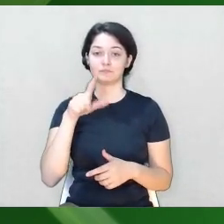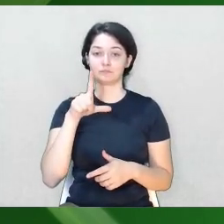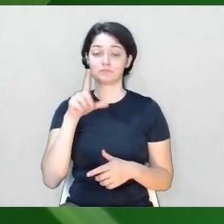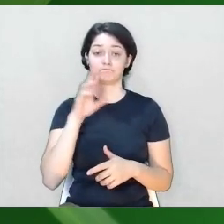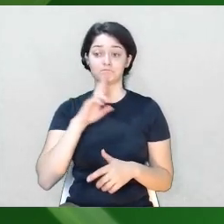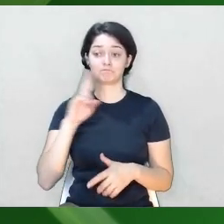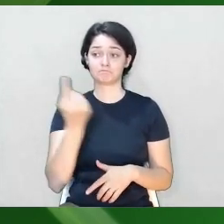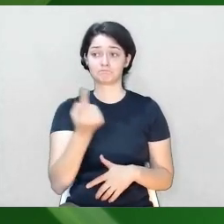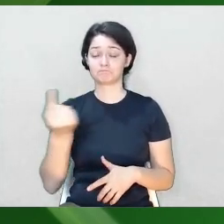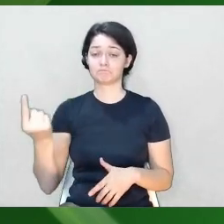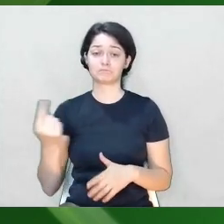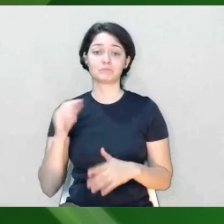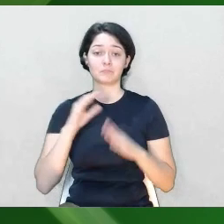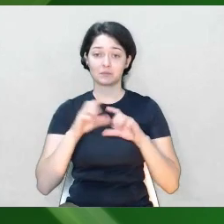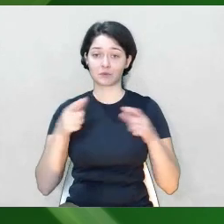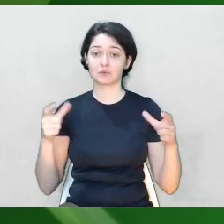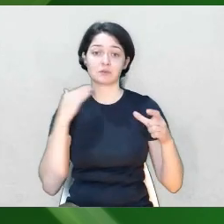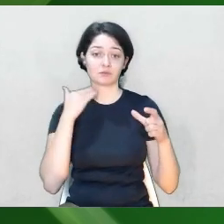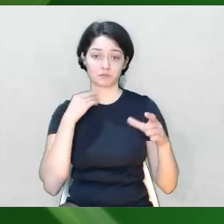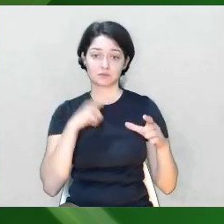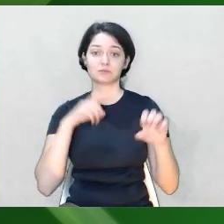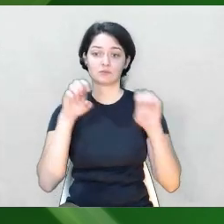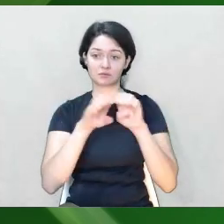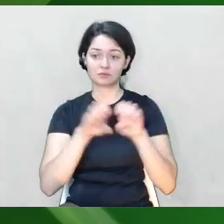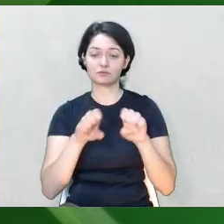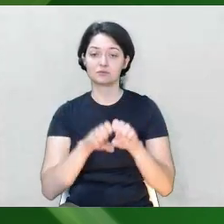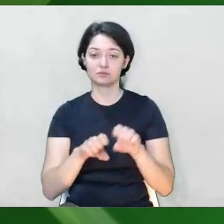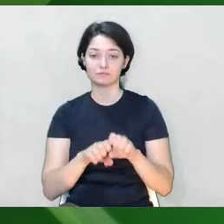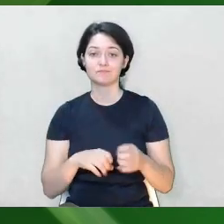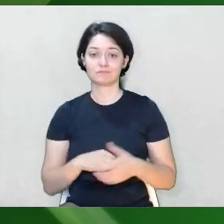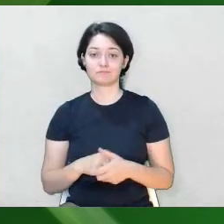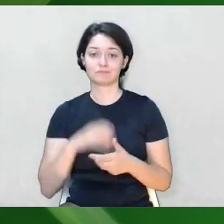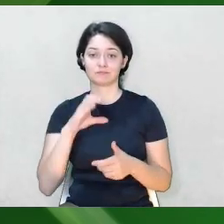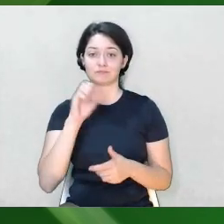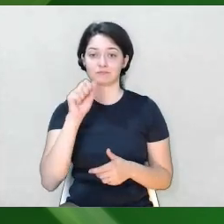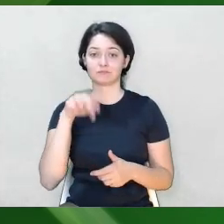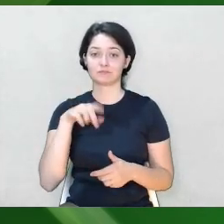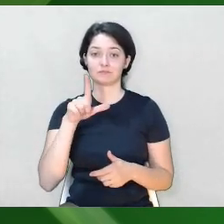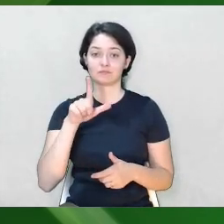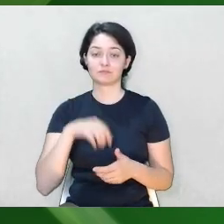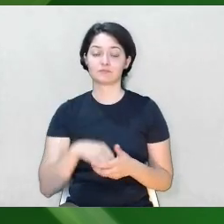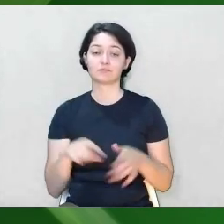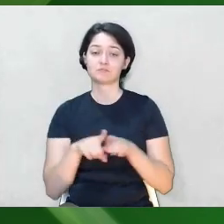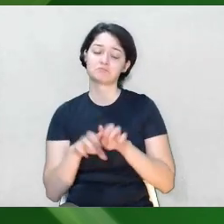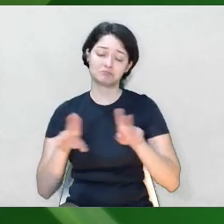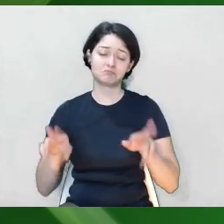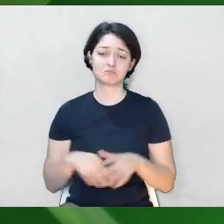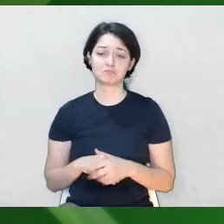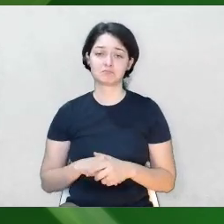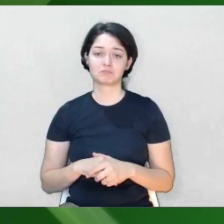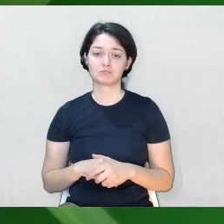each channel answers for itself. Most banks have this structure, in fact, web channel separate from